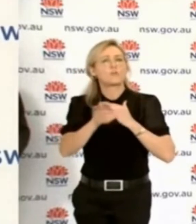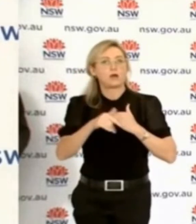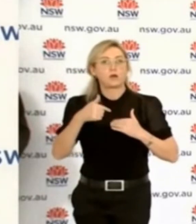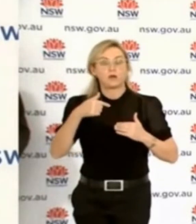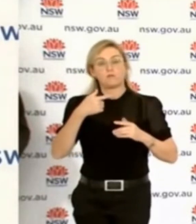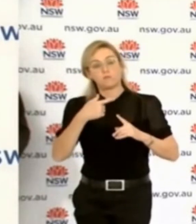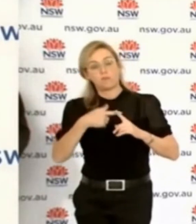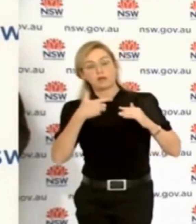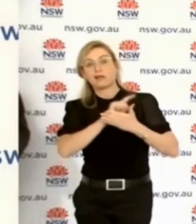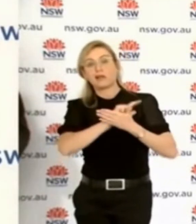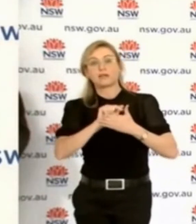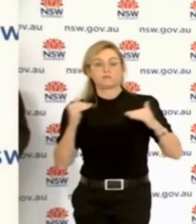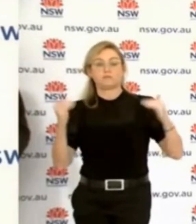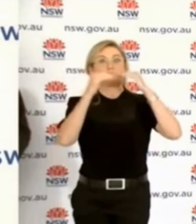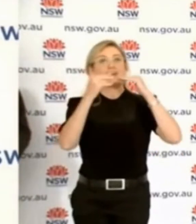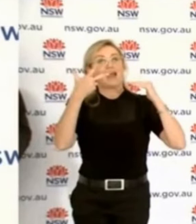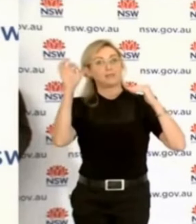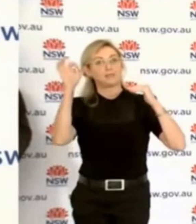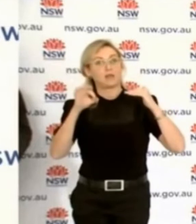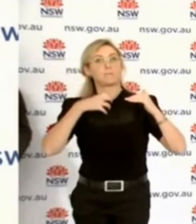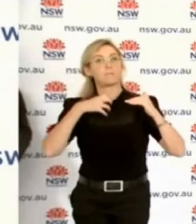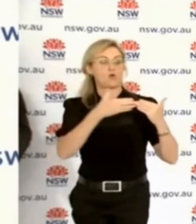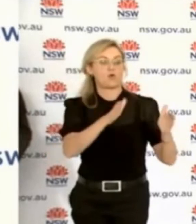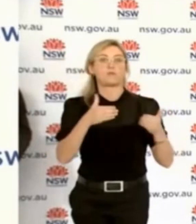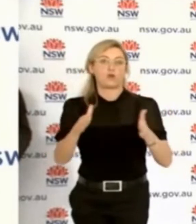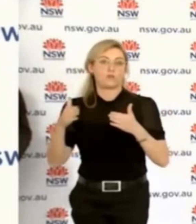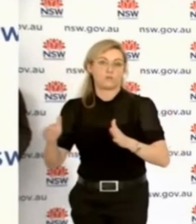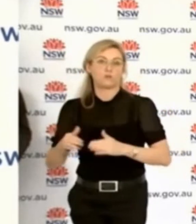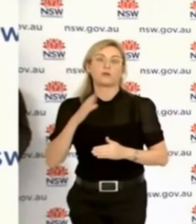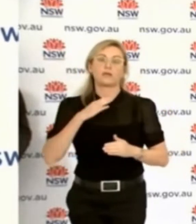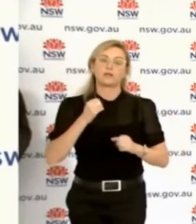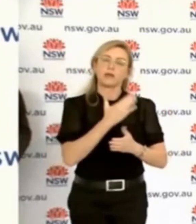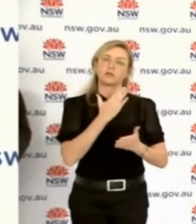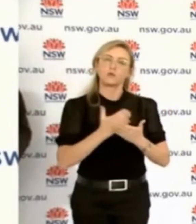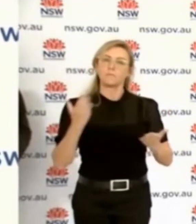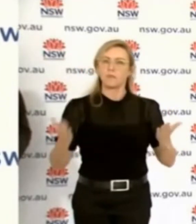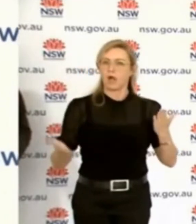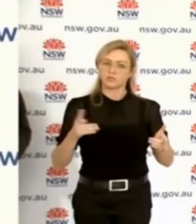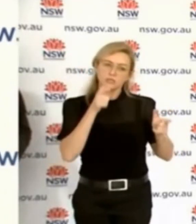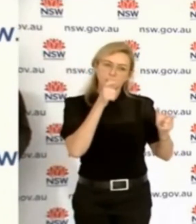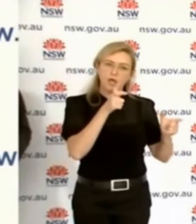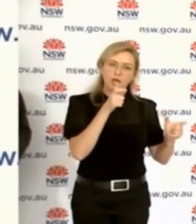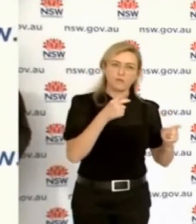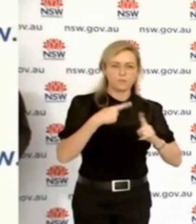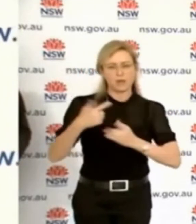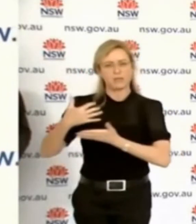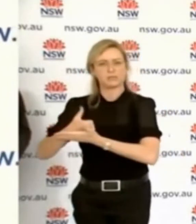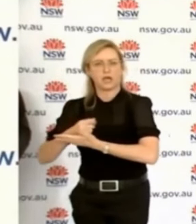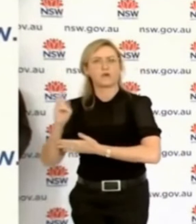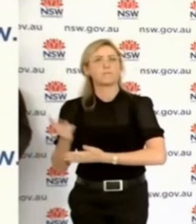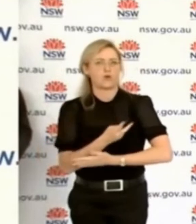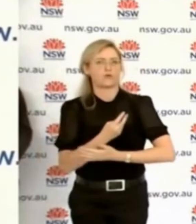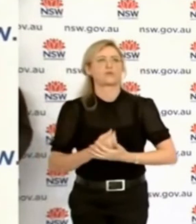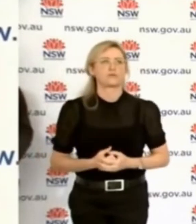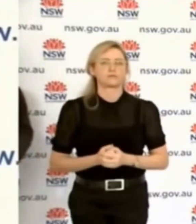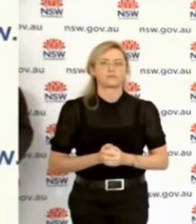and I think we've balanced the health and economic concerns here well, to ensure that businesses can open with confidence.